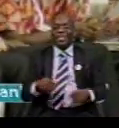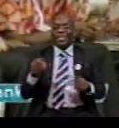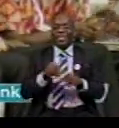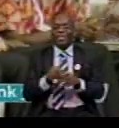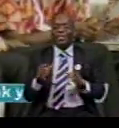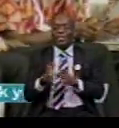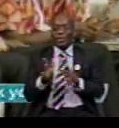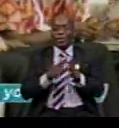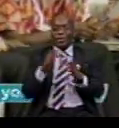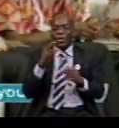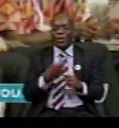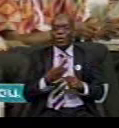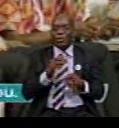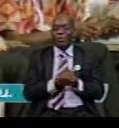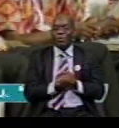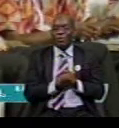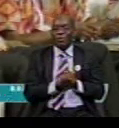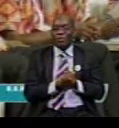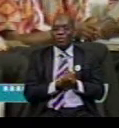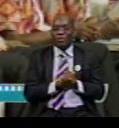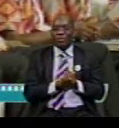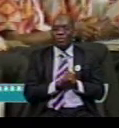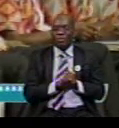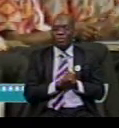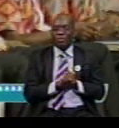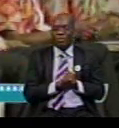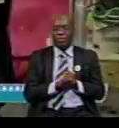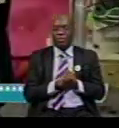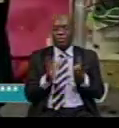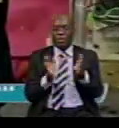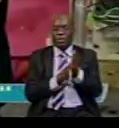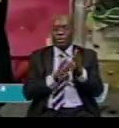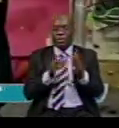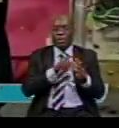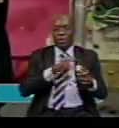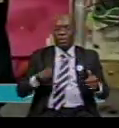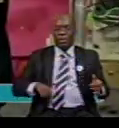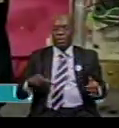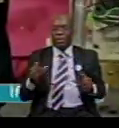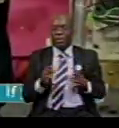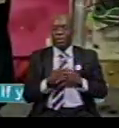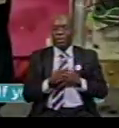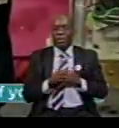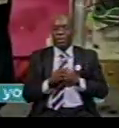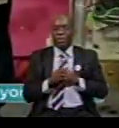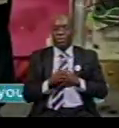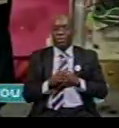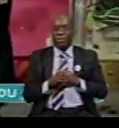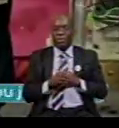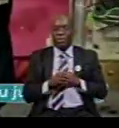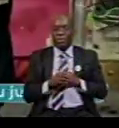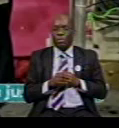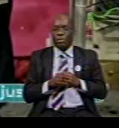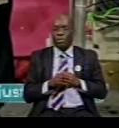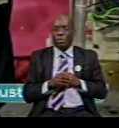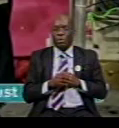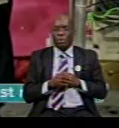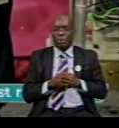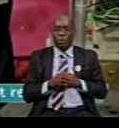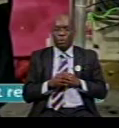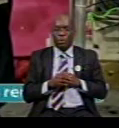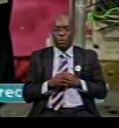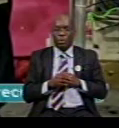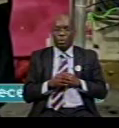Praise the Lord. Hallelujah. Praise the living Jesus. Mo dupe fun gba le okan mi. So mo gbo